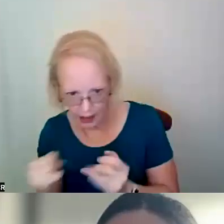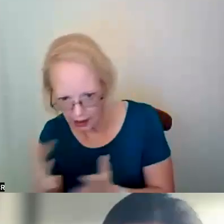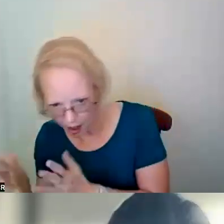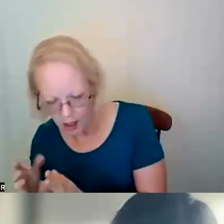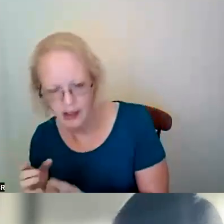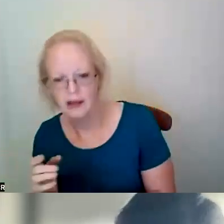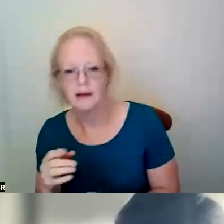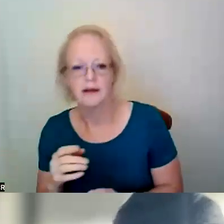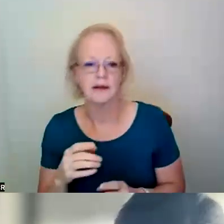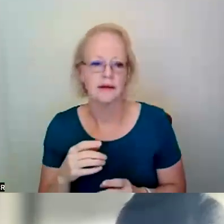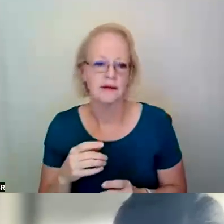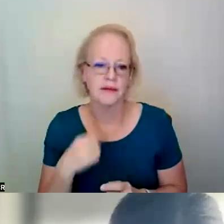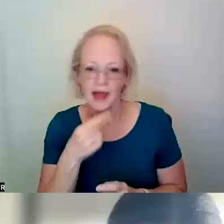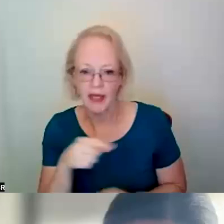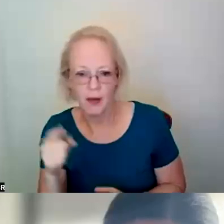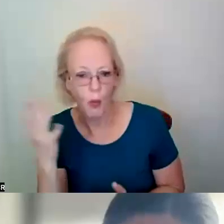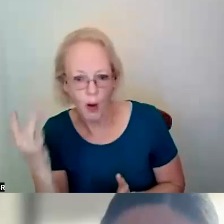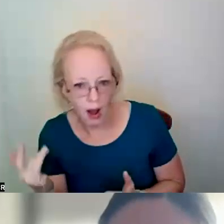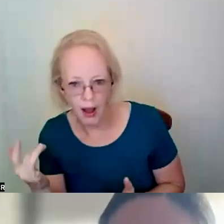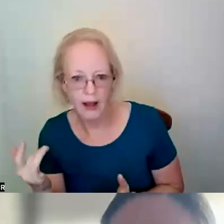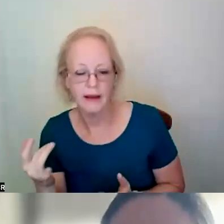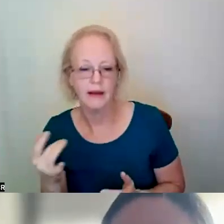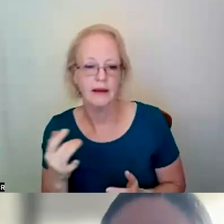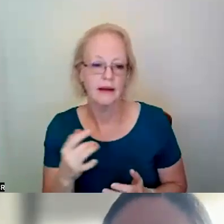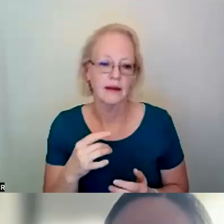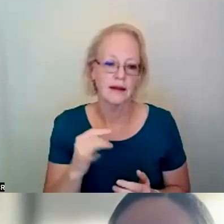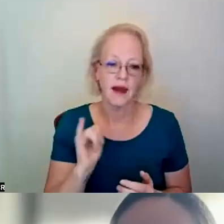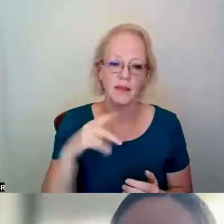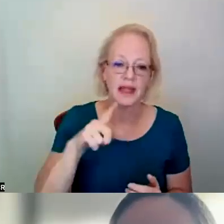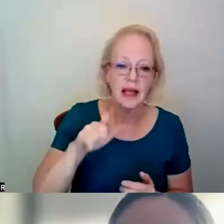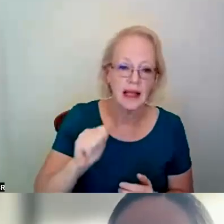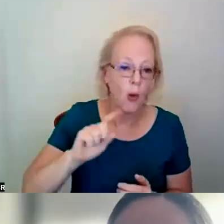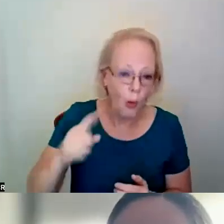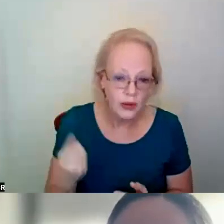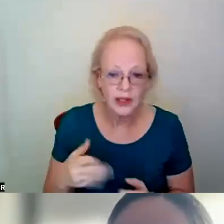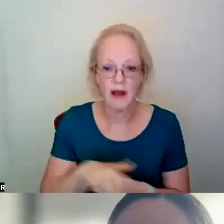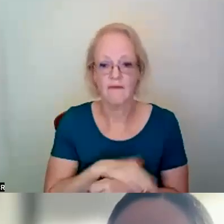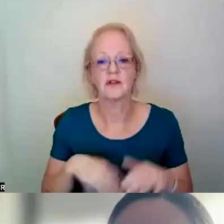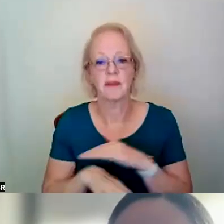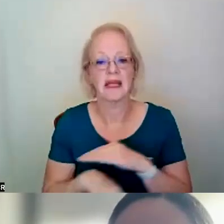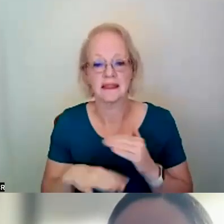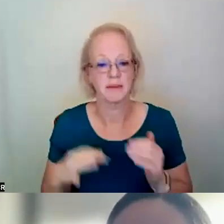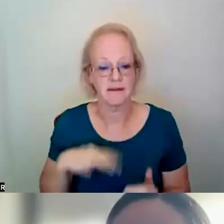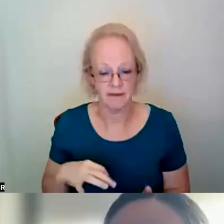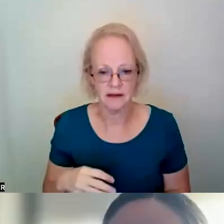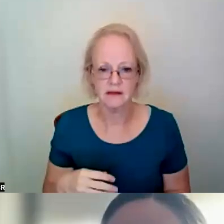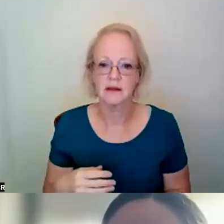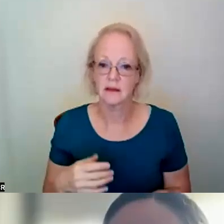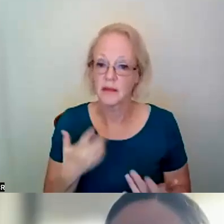why in our case, the VPLA just covers basic benefits. It's to avoid some of these issues that we talked